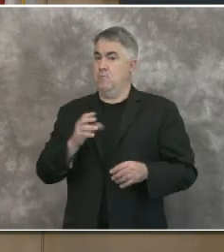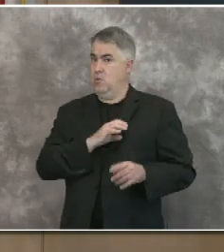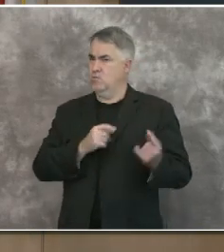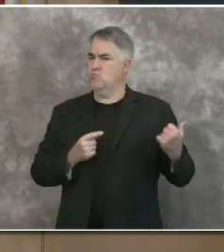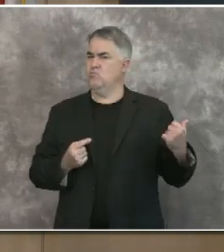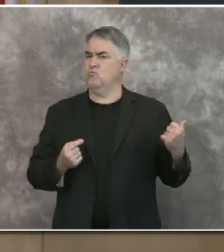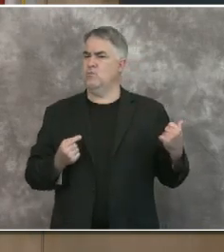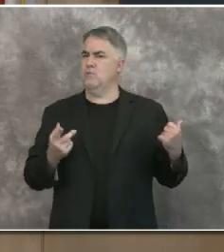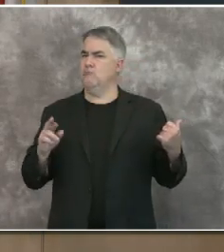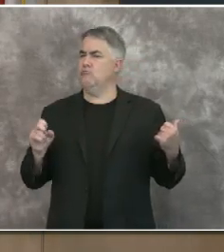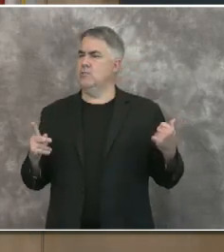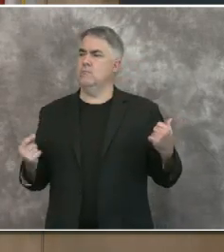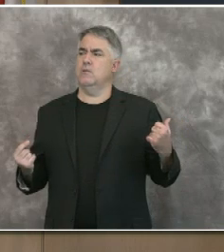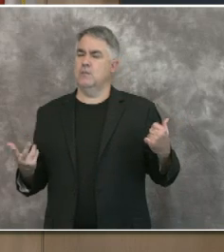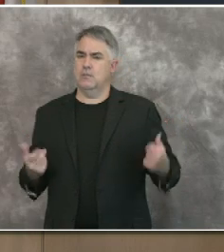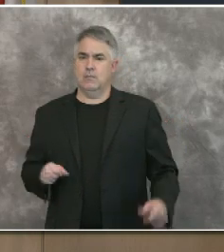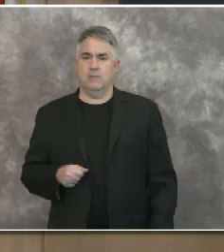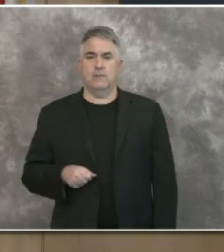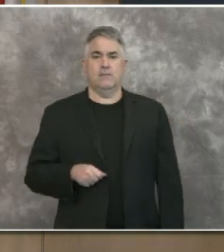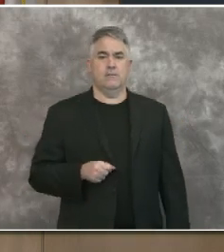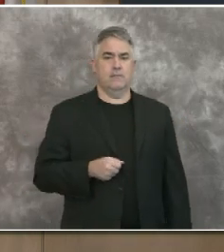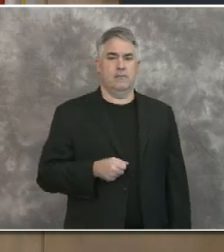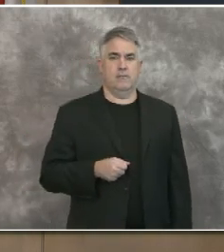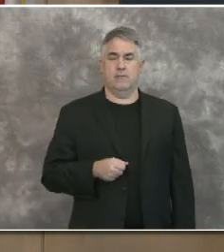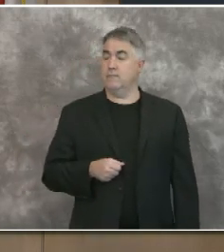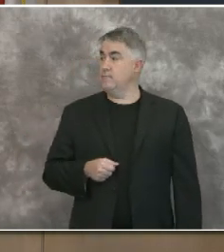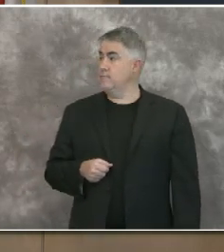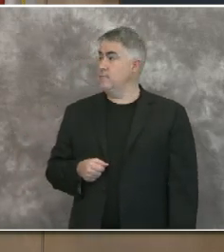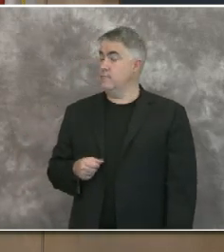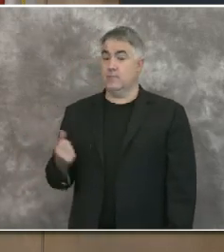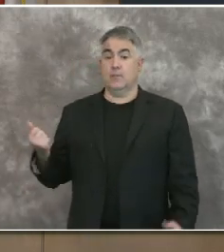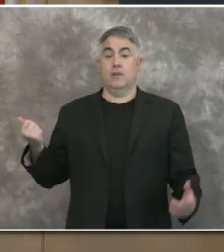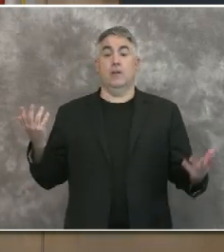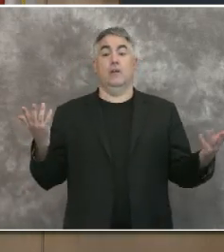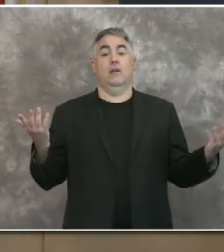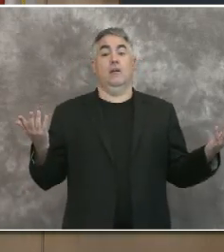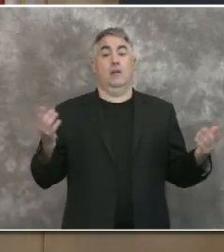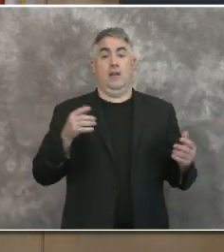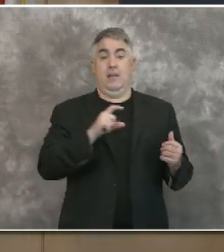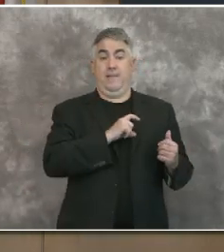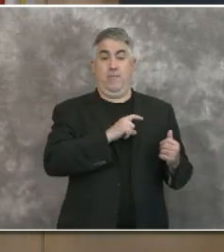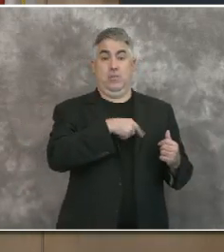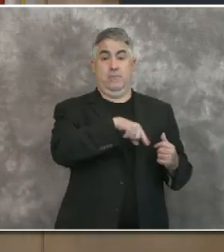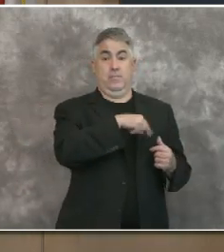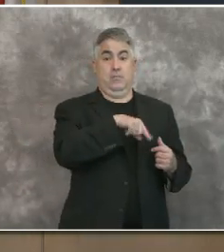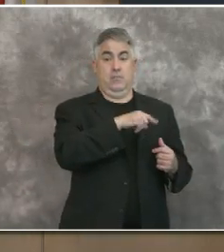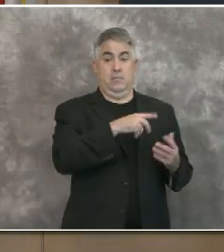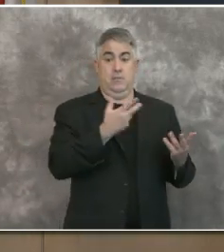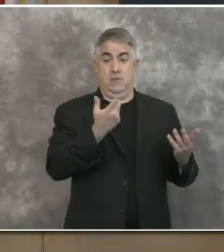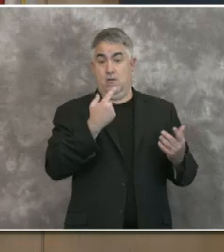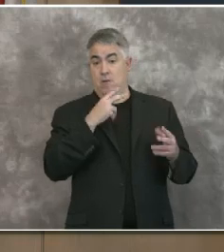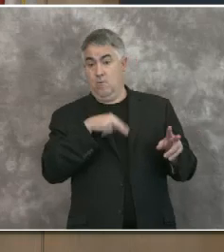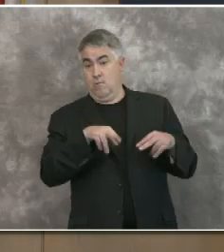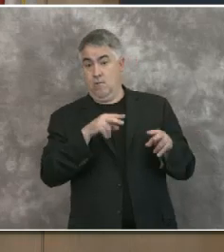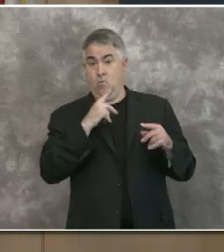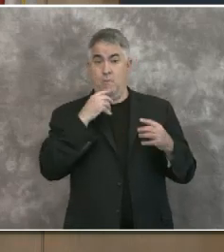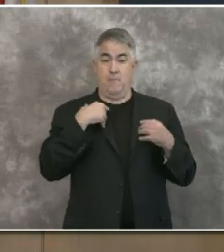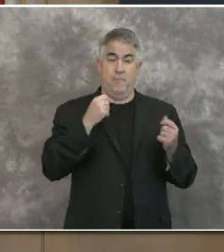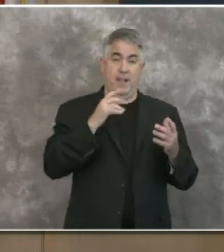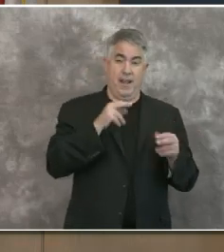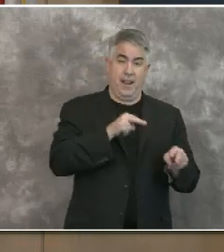these facilities are taking? Well, the enforcement, like with all of the public health orders related to any business or